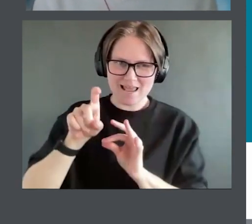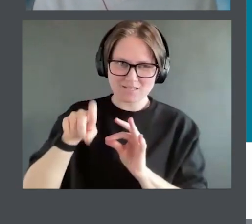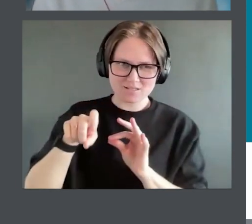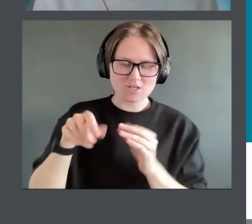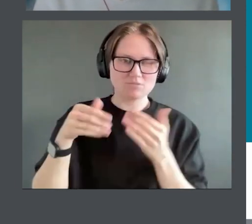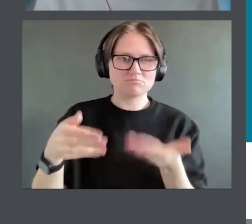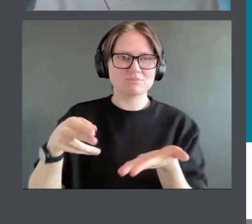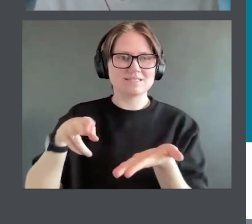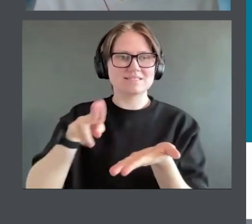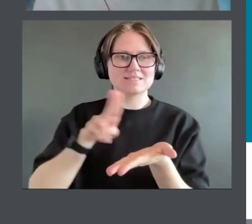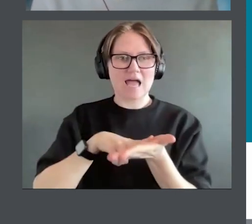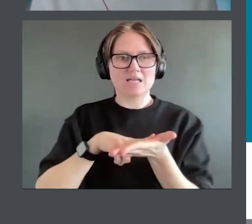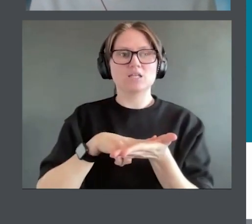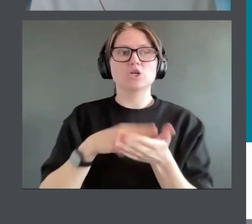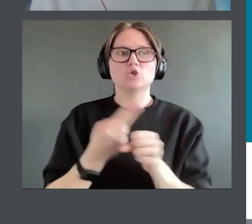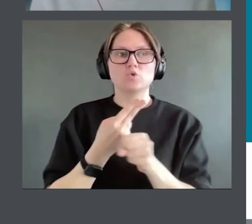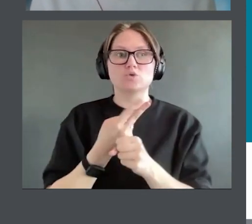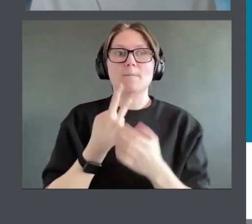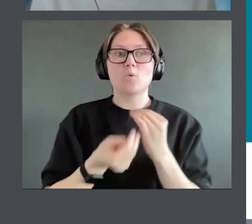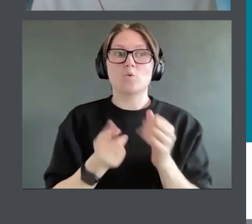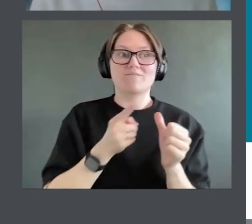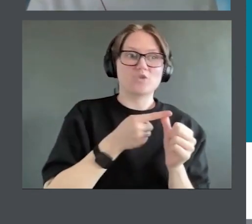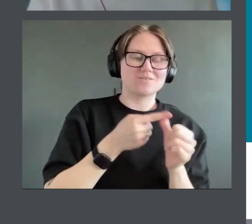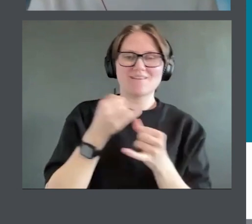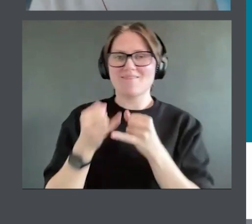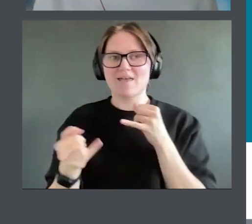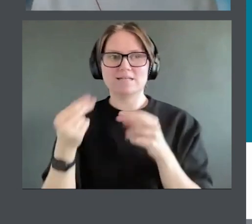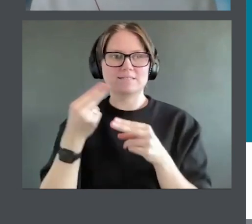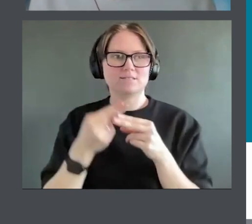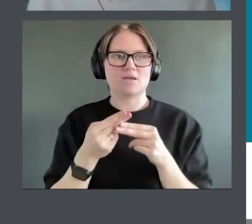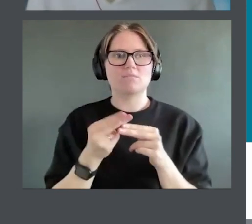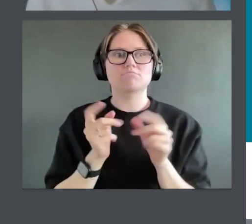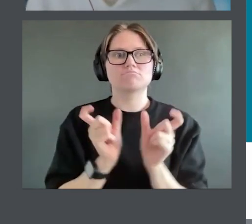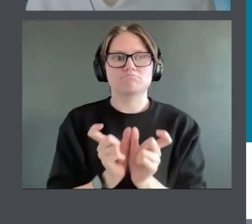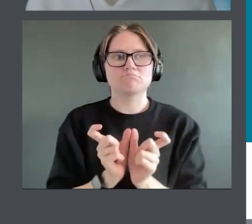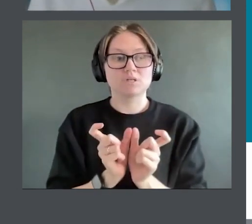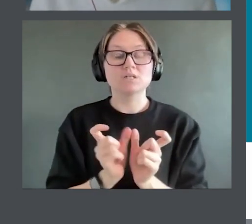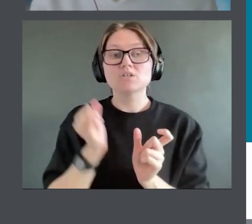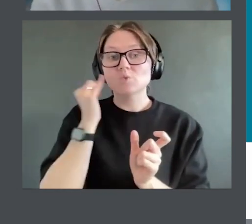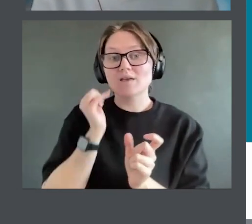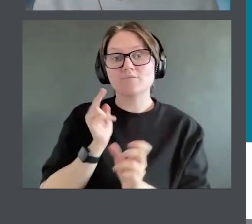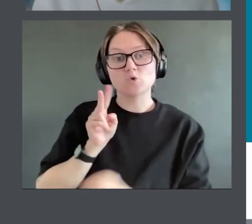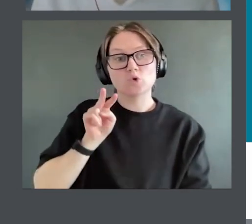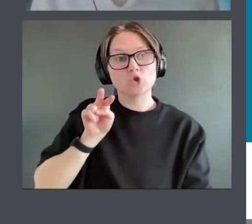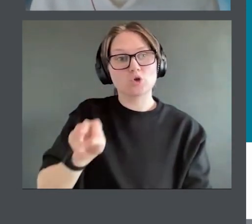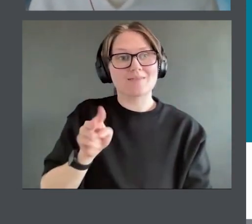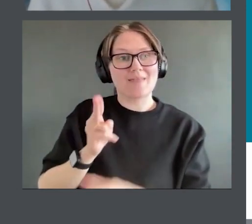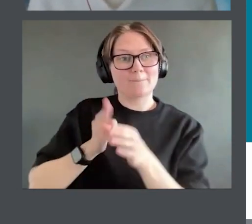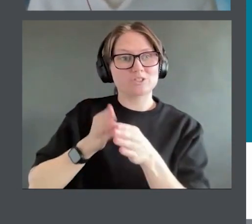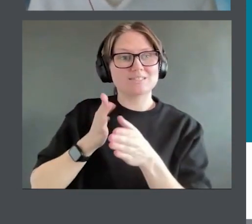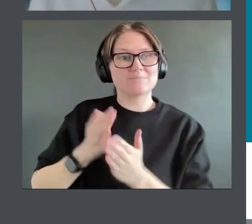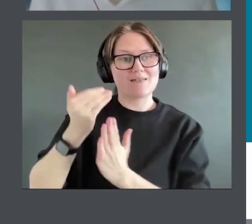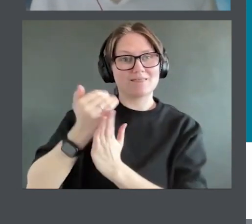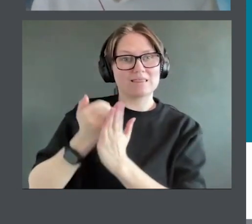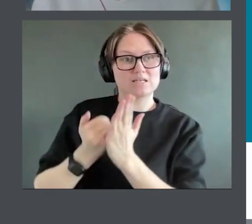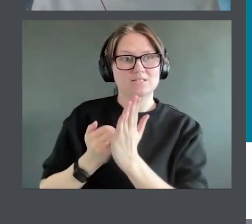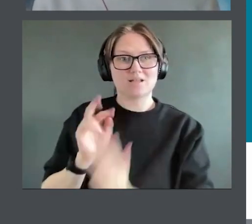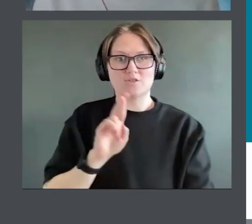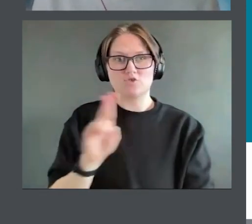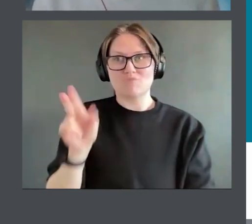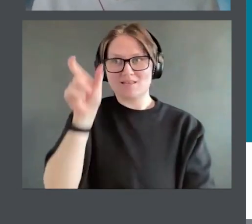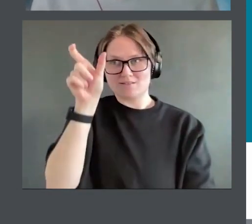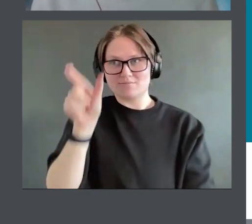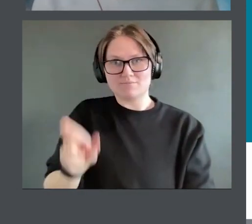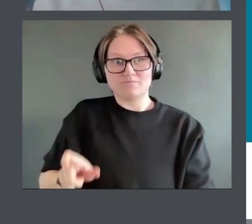a first and last name. So if you look at the list of participants on the right-hand side of your screen and